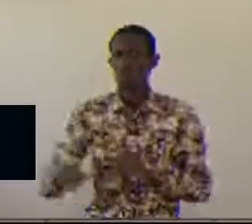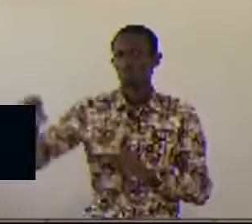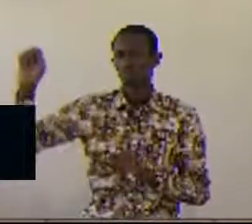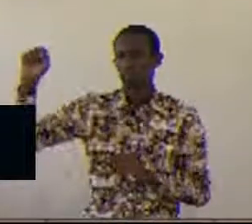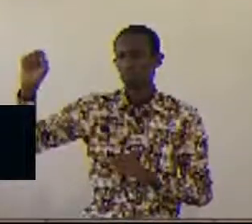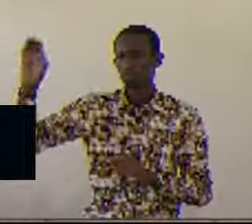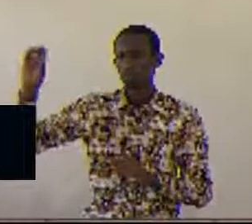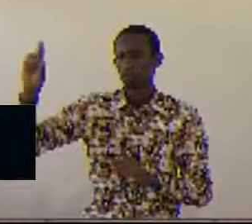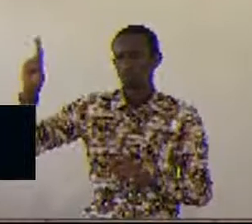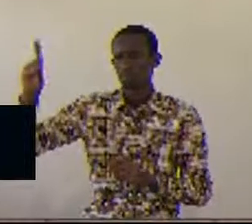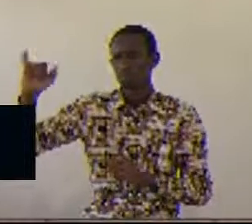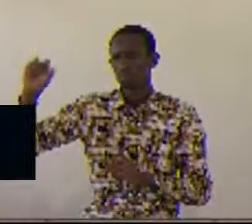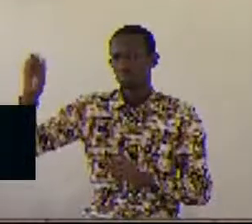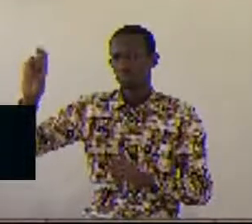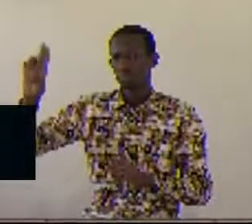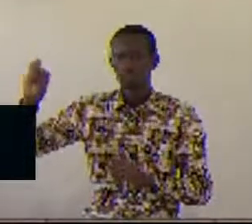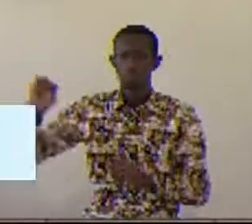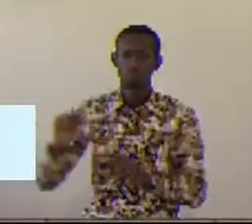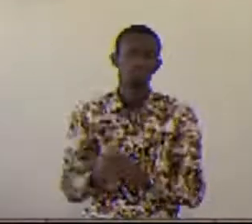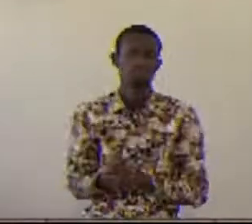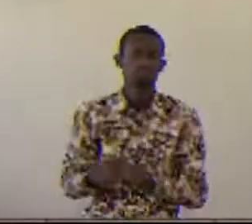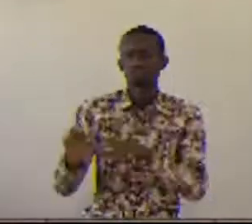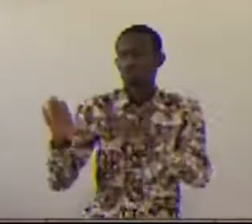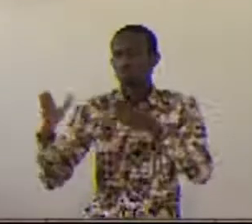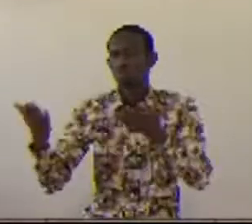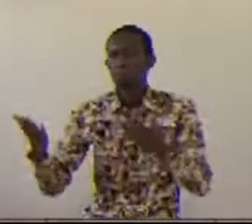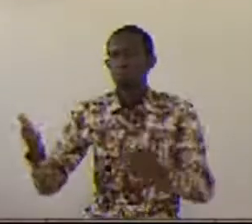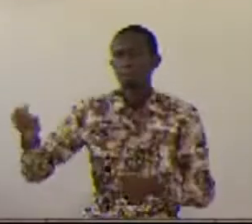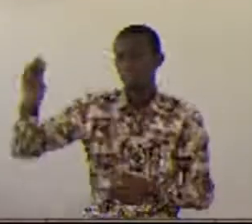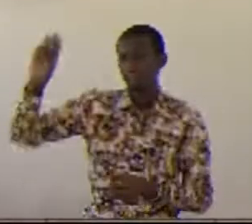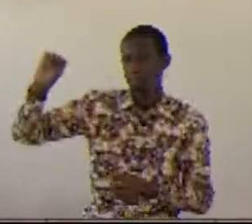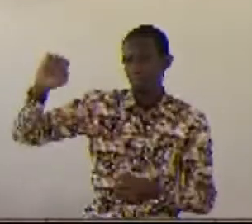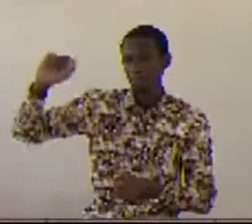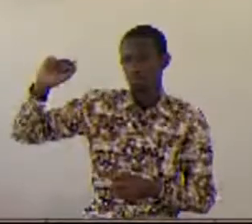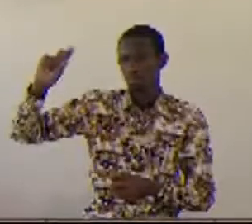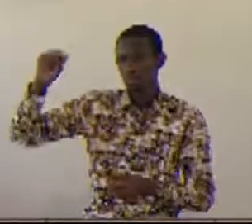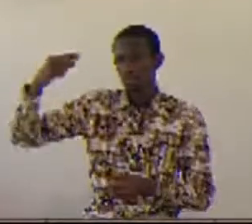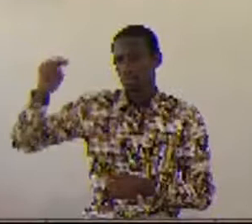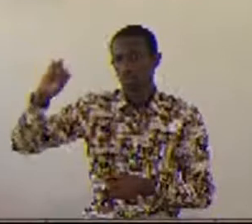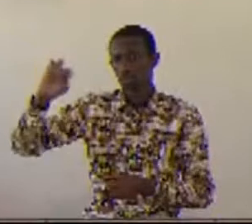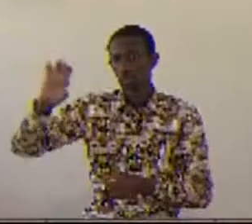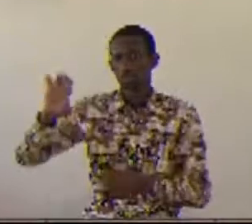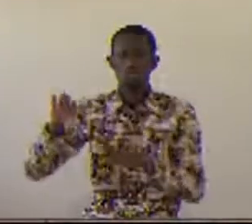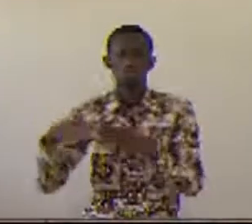Sodium, magnesium, and aluminum. Which of the three metals has a